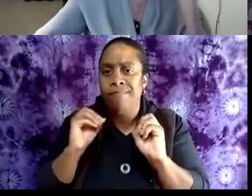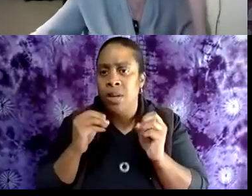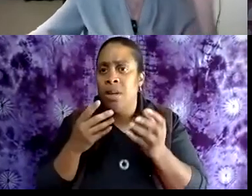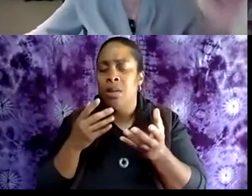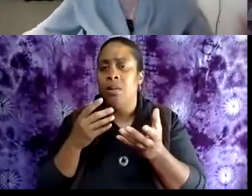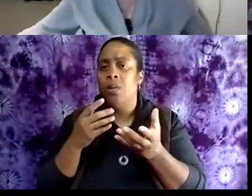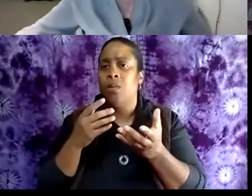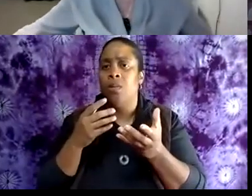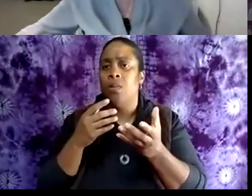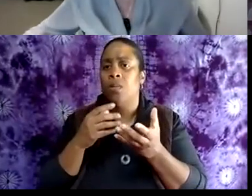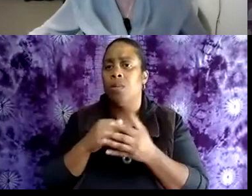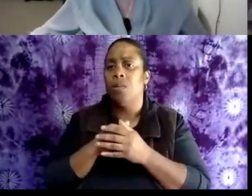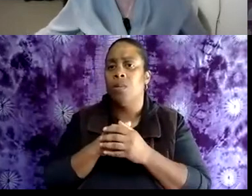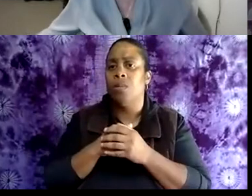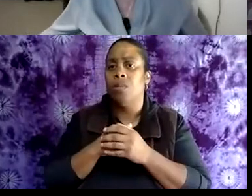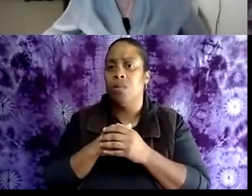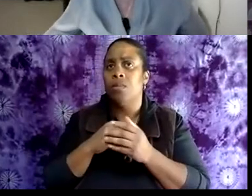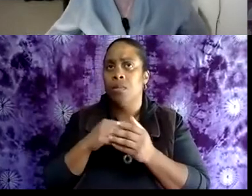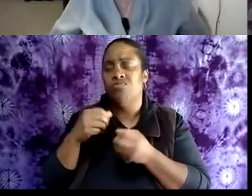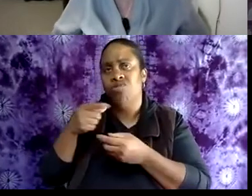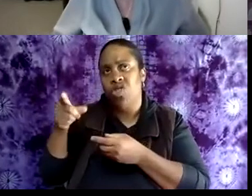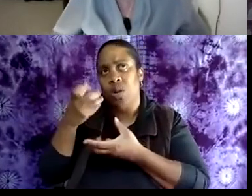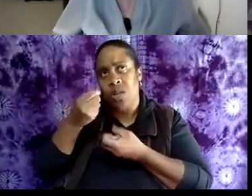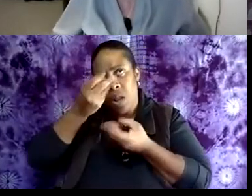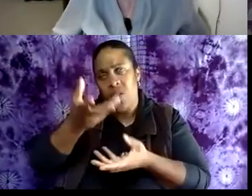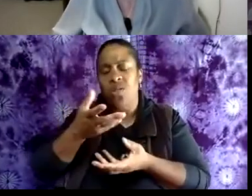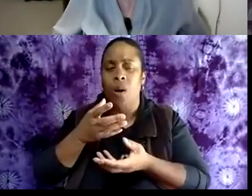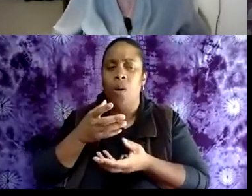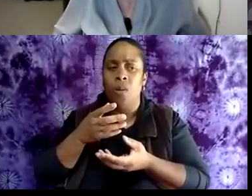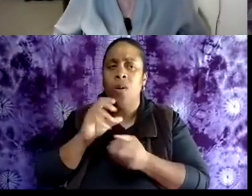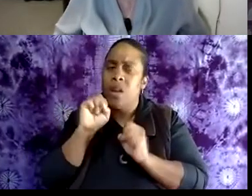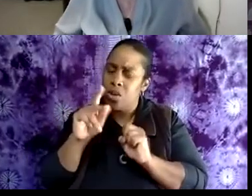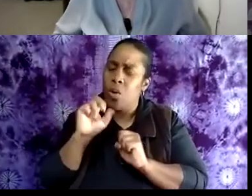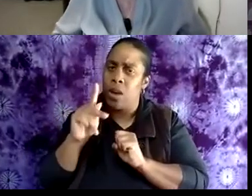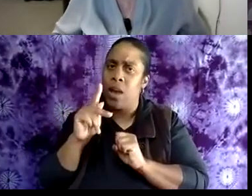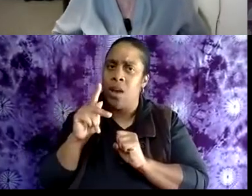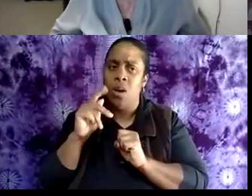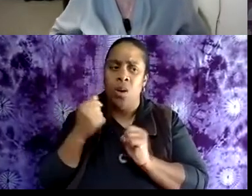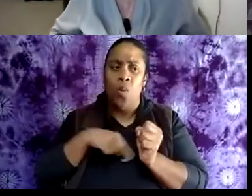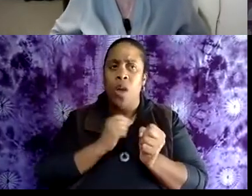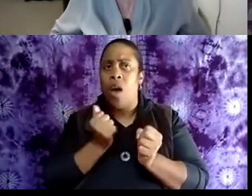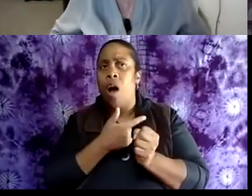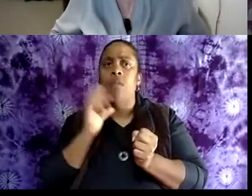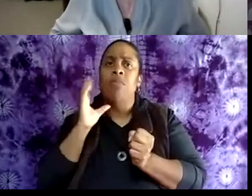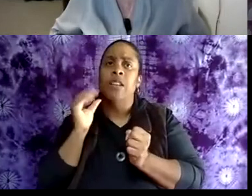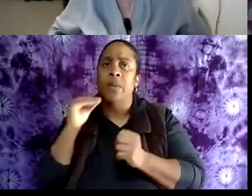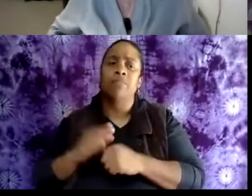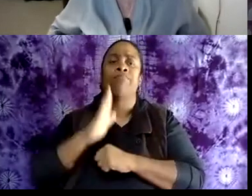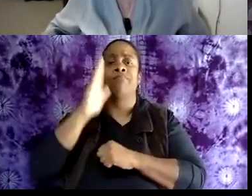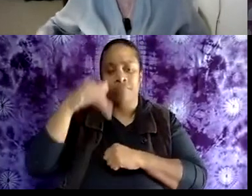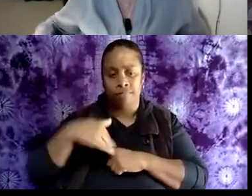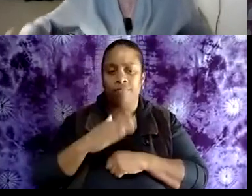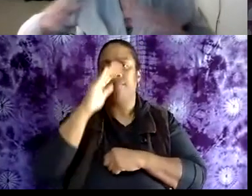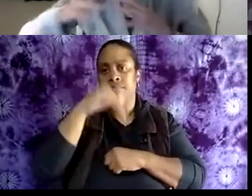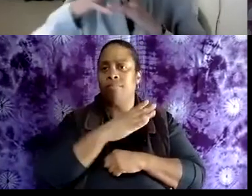success, it's okay, because we all go through ups and downs in life. And so mainly she just wanted to give you